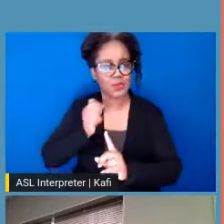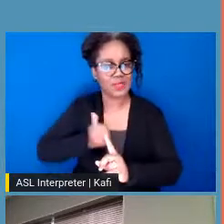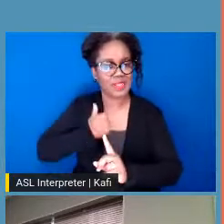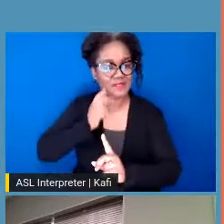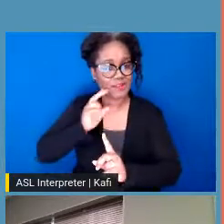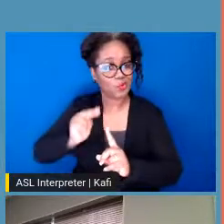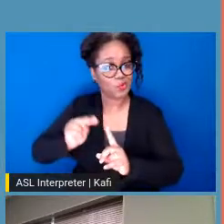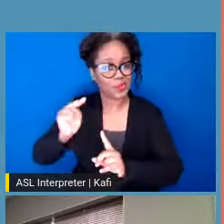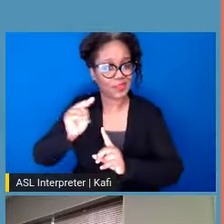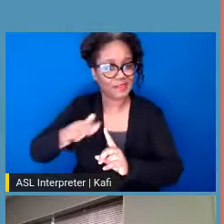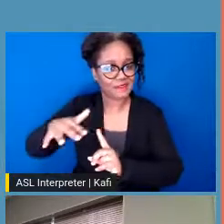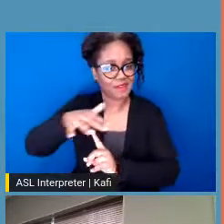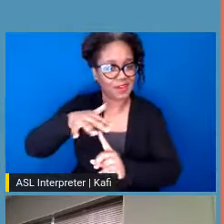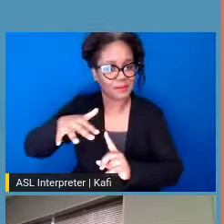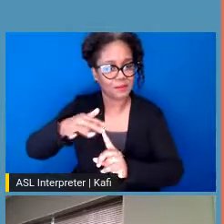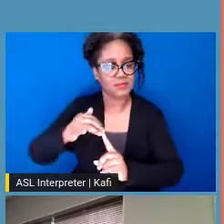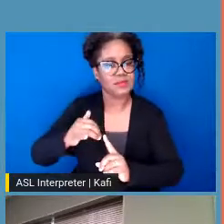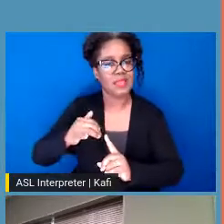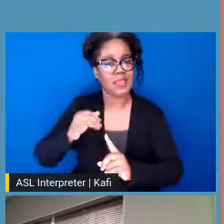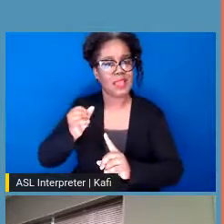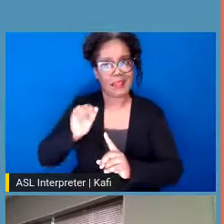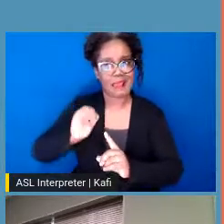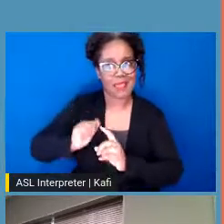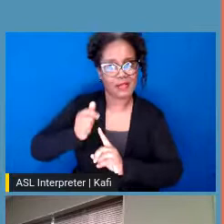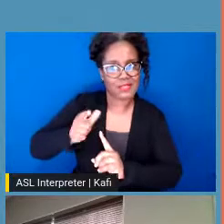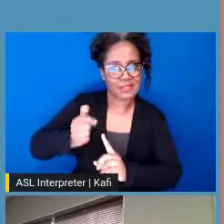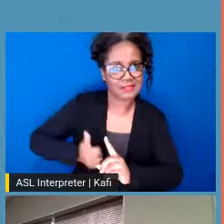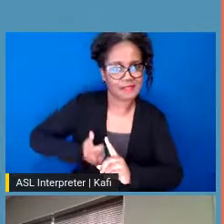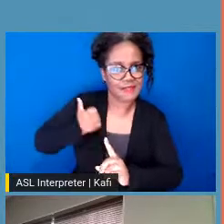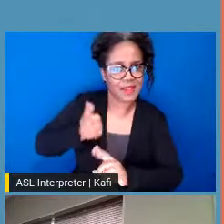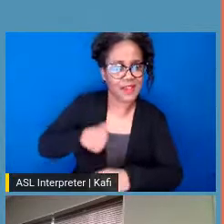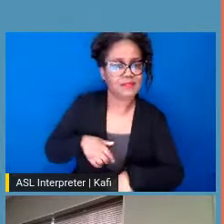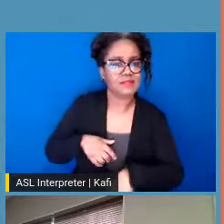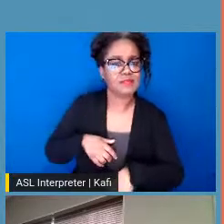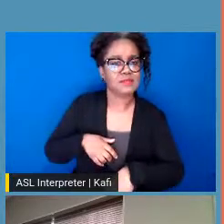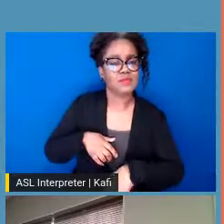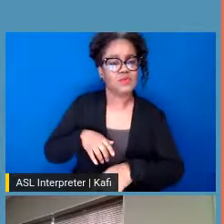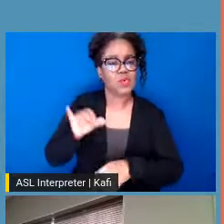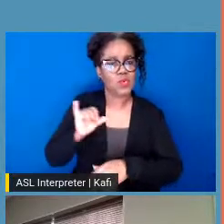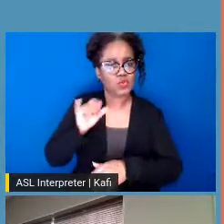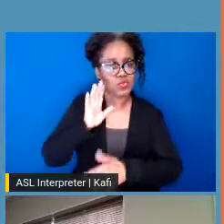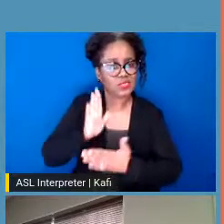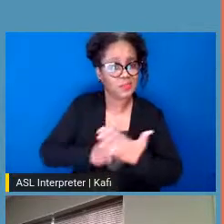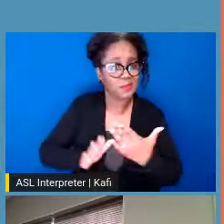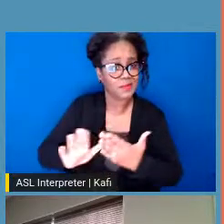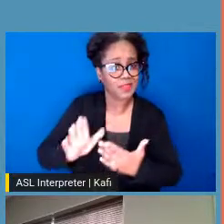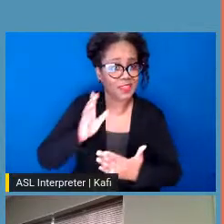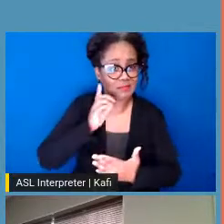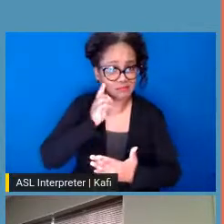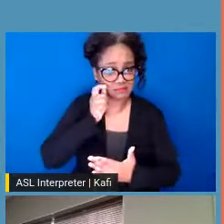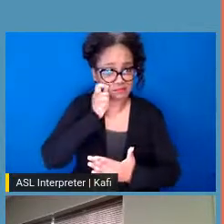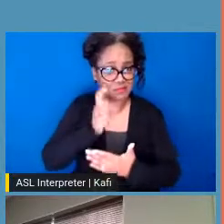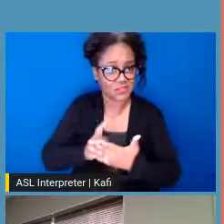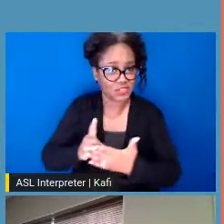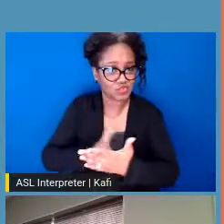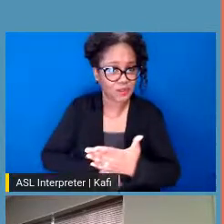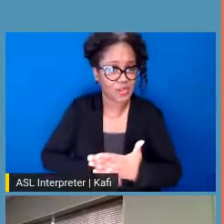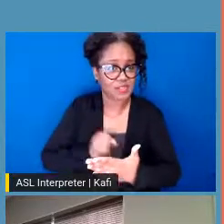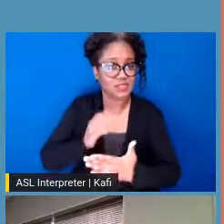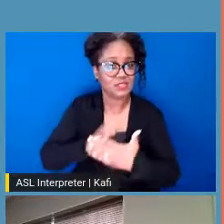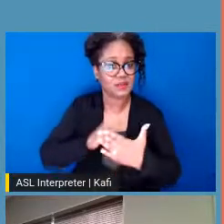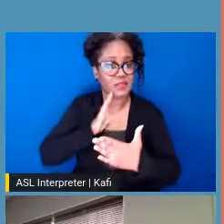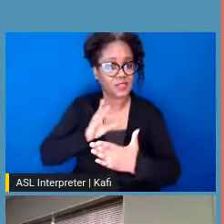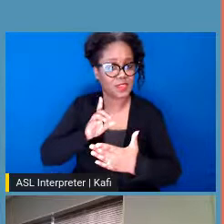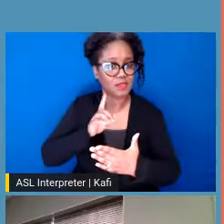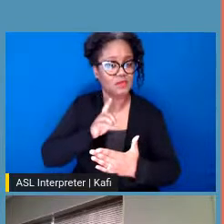the ways they survived, and then sometimes also the discrimination and prejudice that they faced. And so